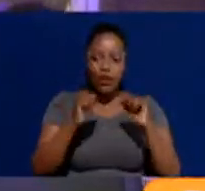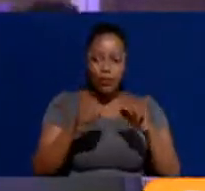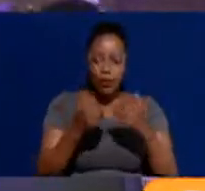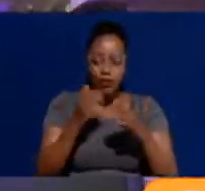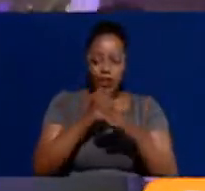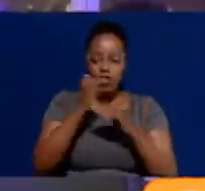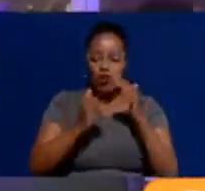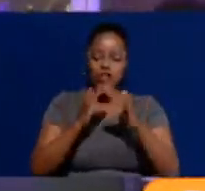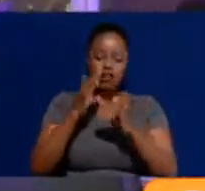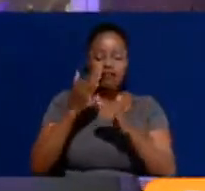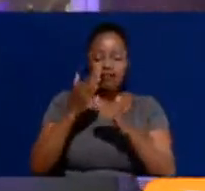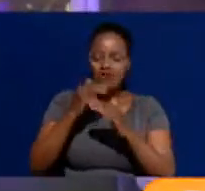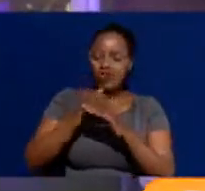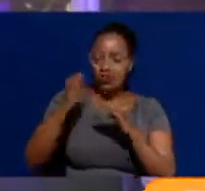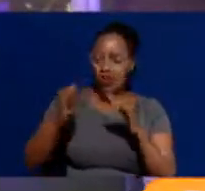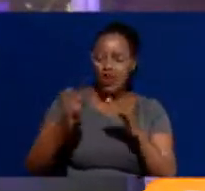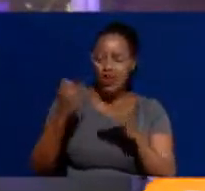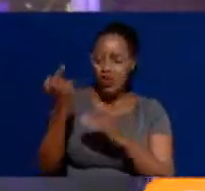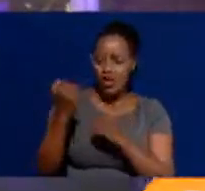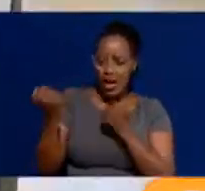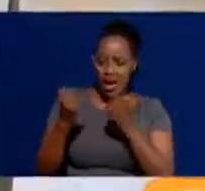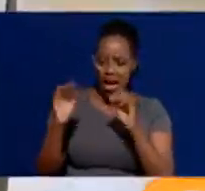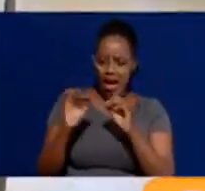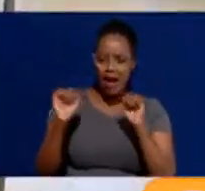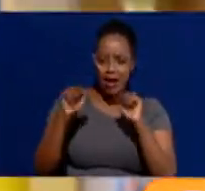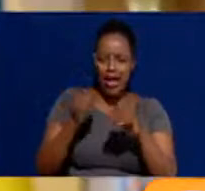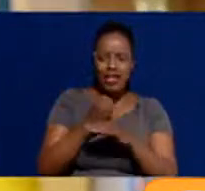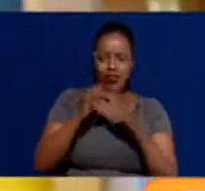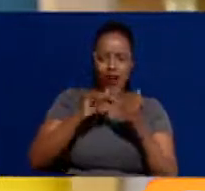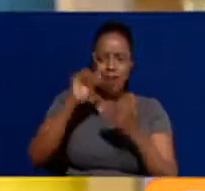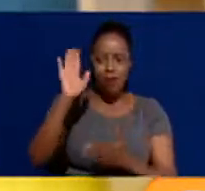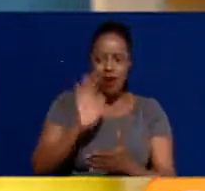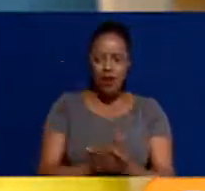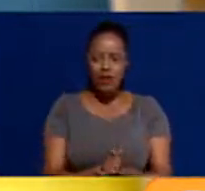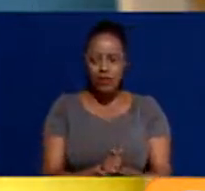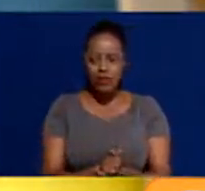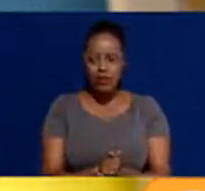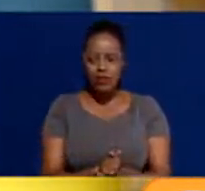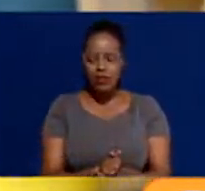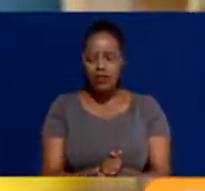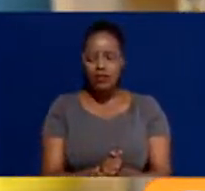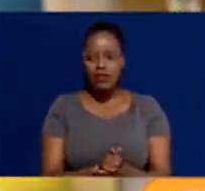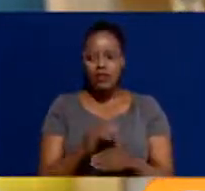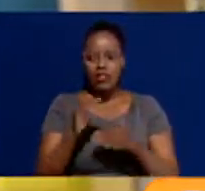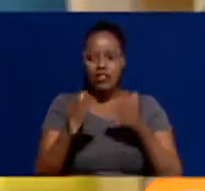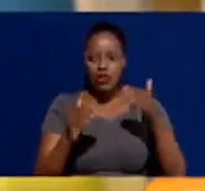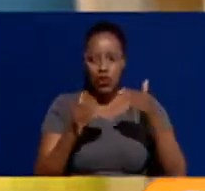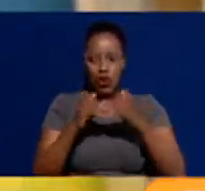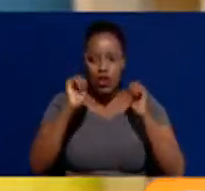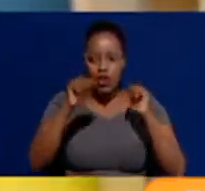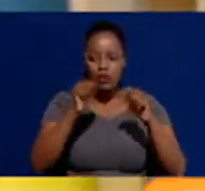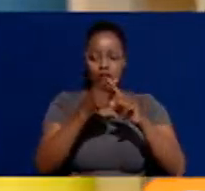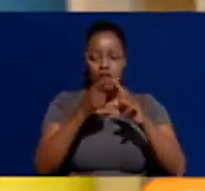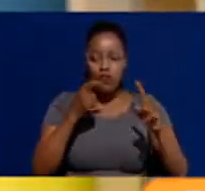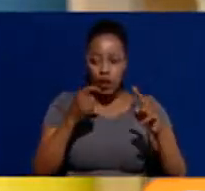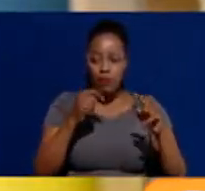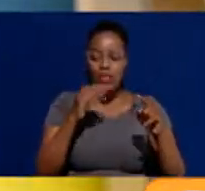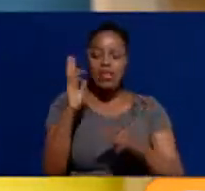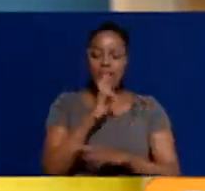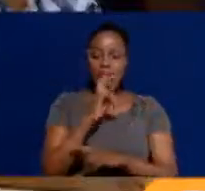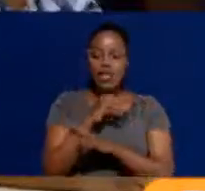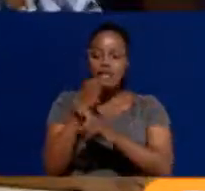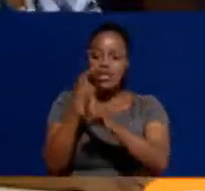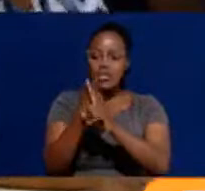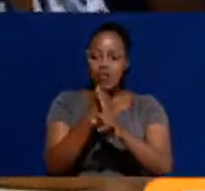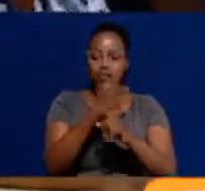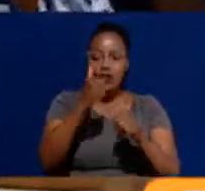more than motor, your motor vehicle with Directline. Sasa mnaweza mkakava mali na bizenu zote kutokana na risks tofauti